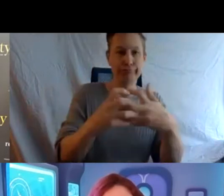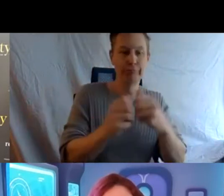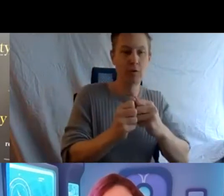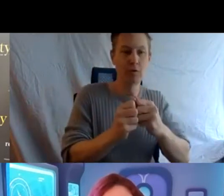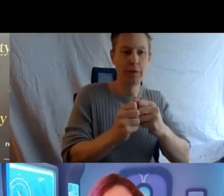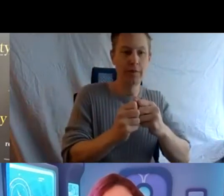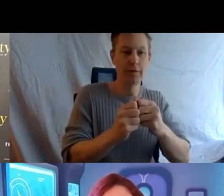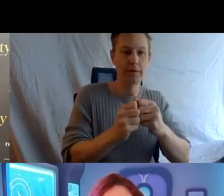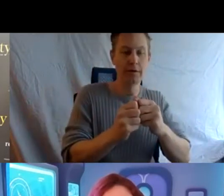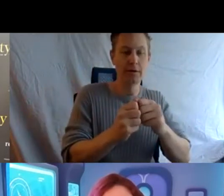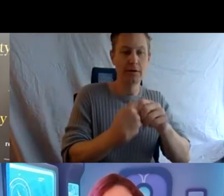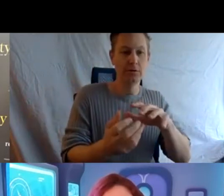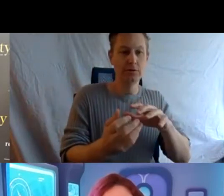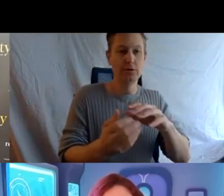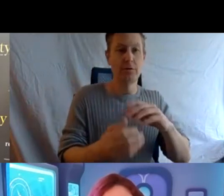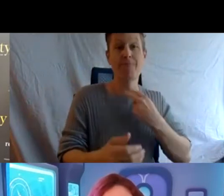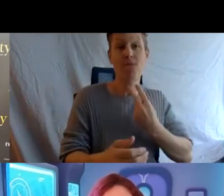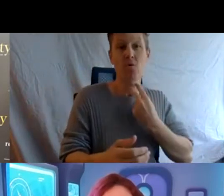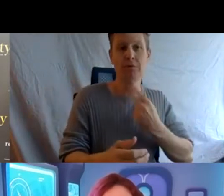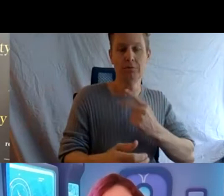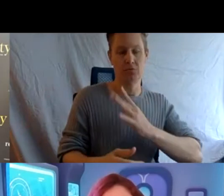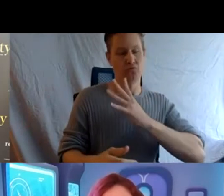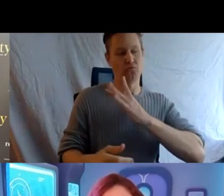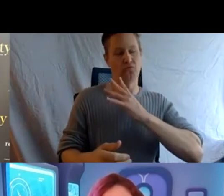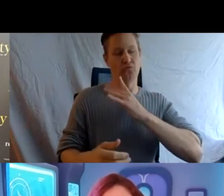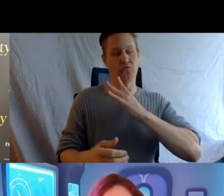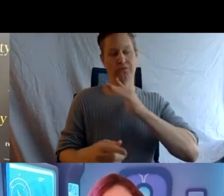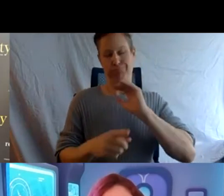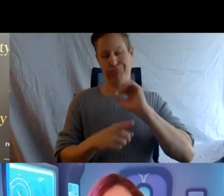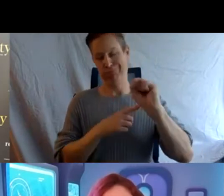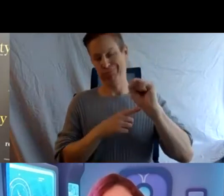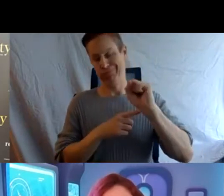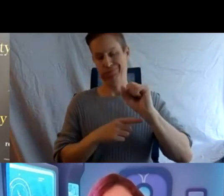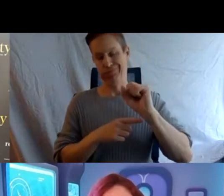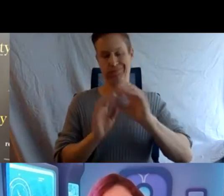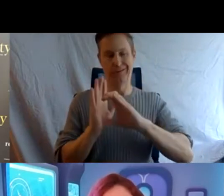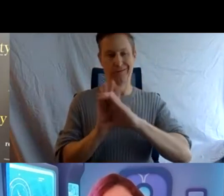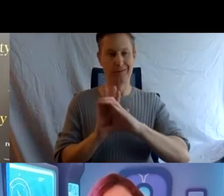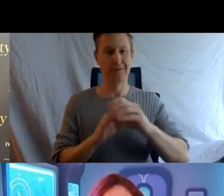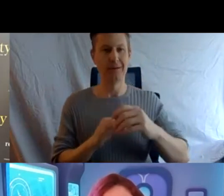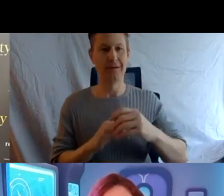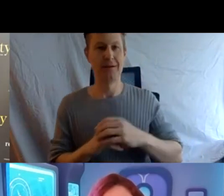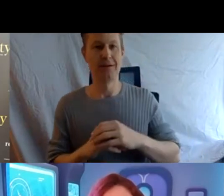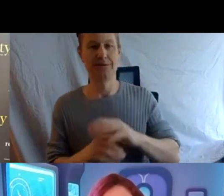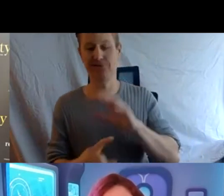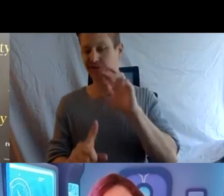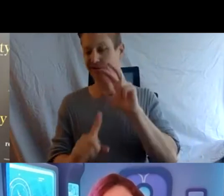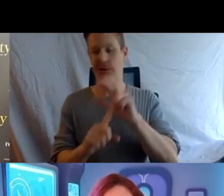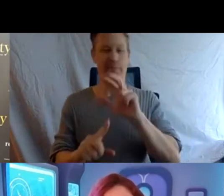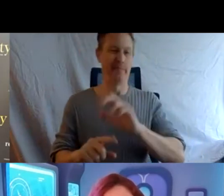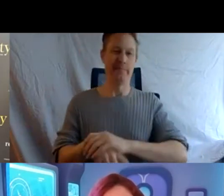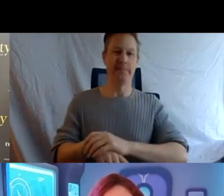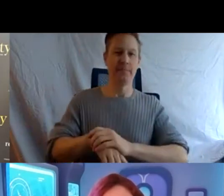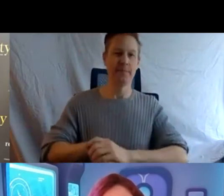so great to see such a cool character and watch the team learn.